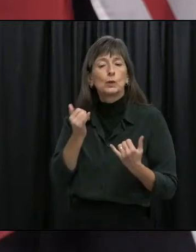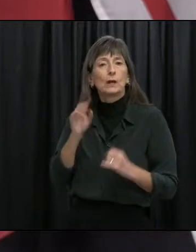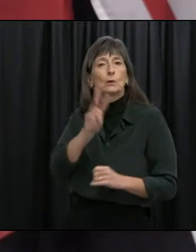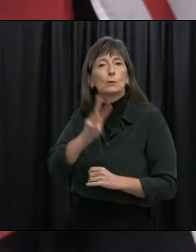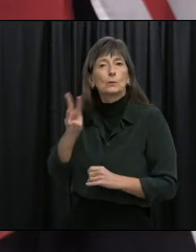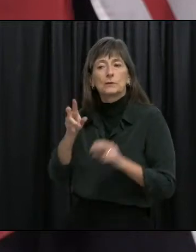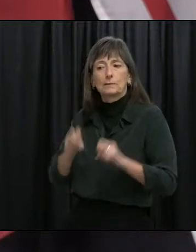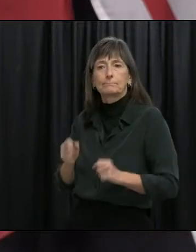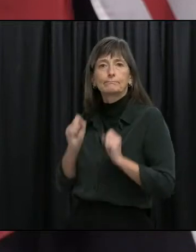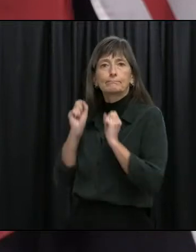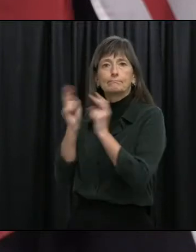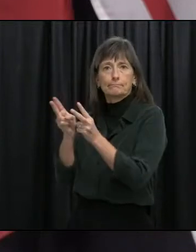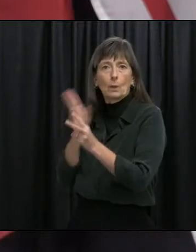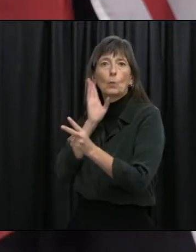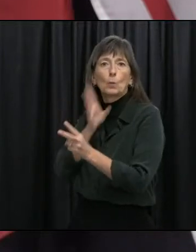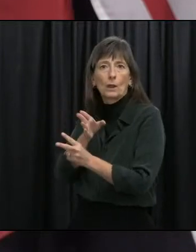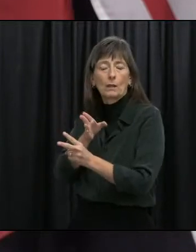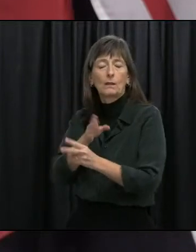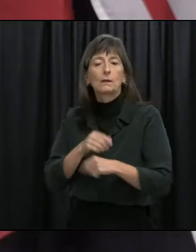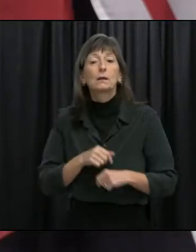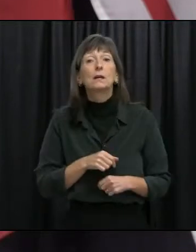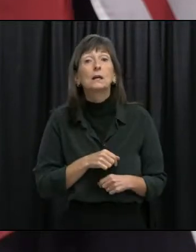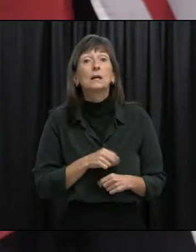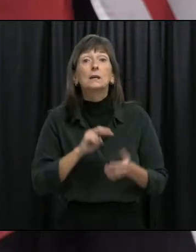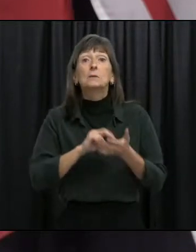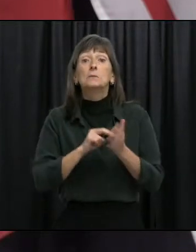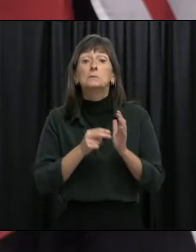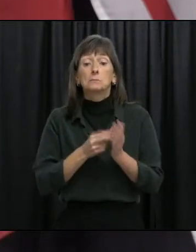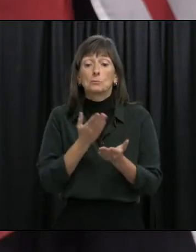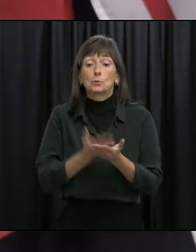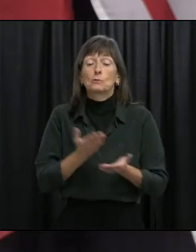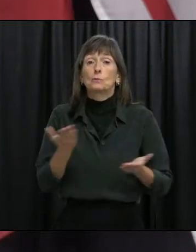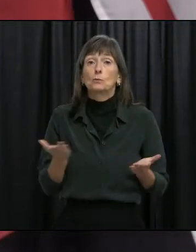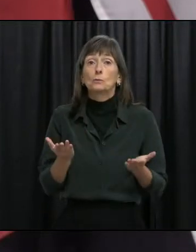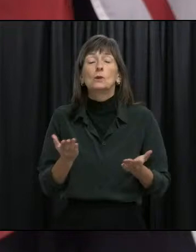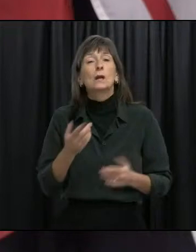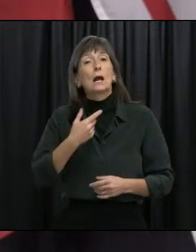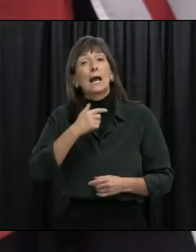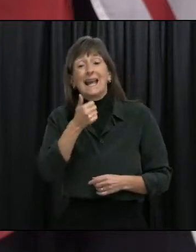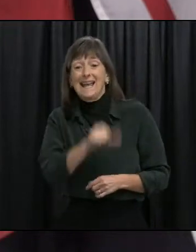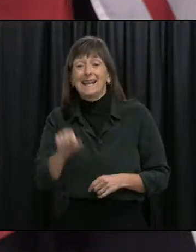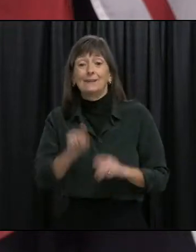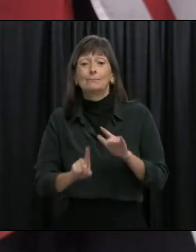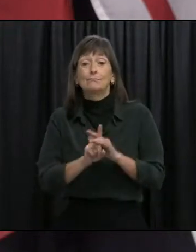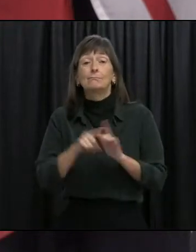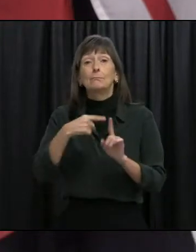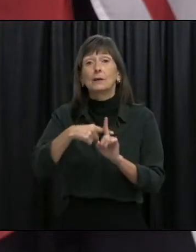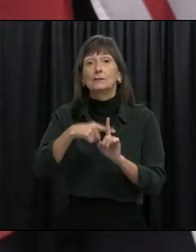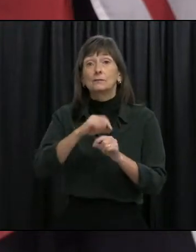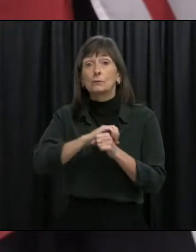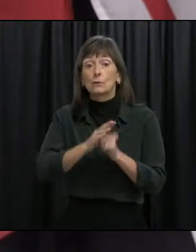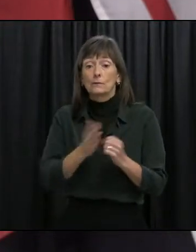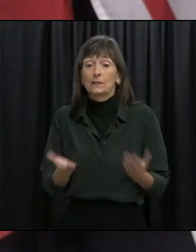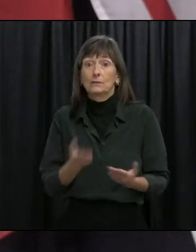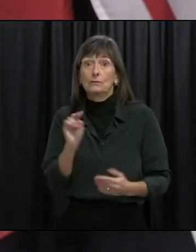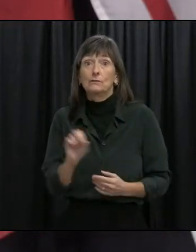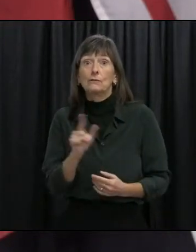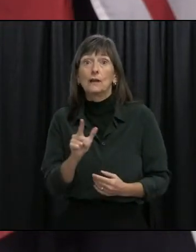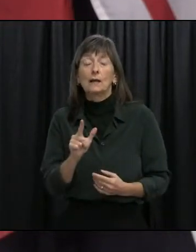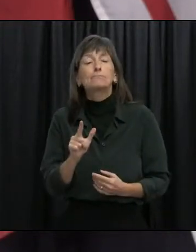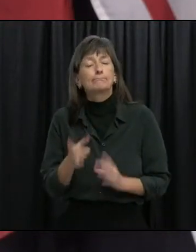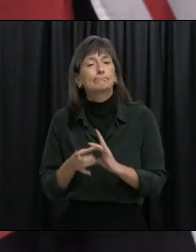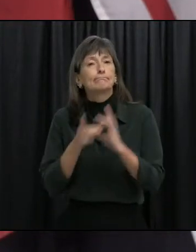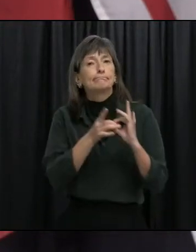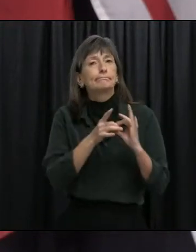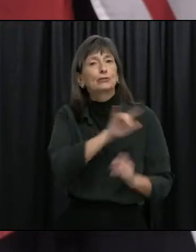shows our cases are related to travel and we have done a very